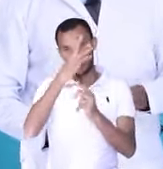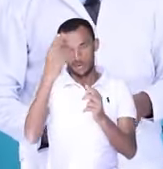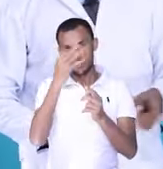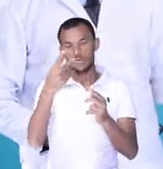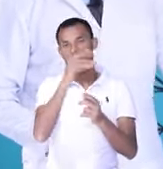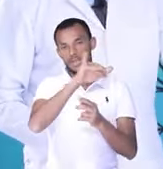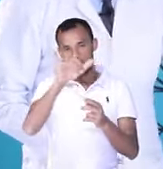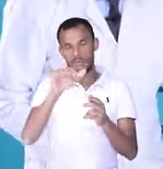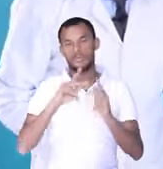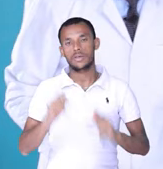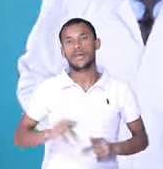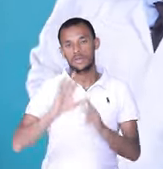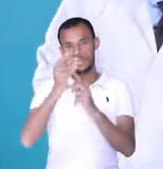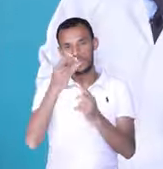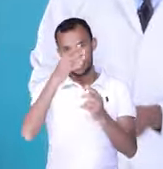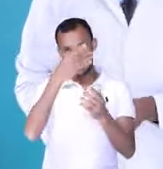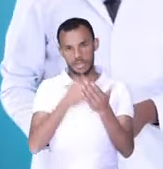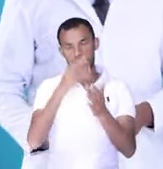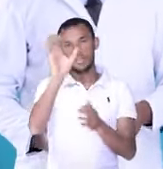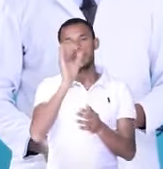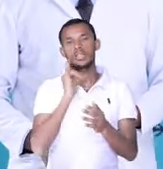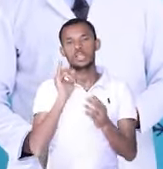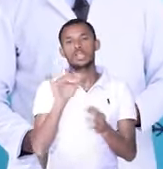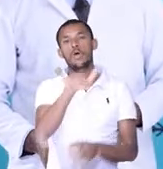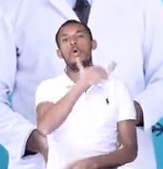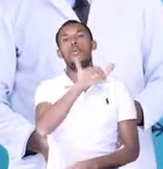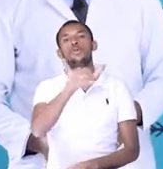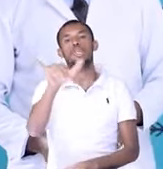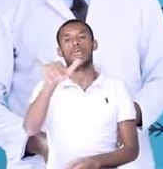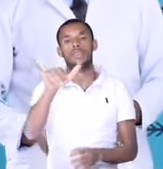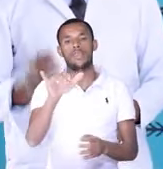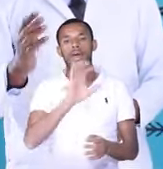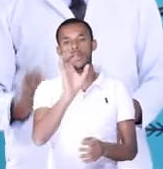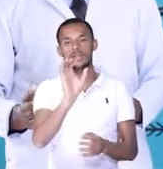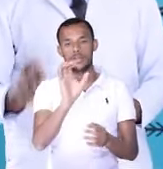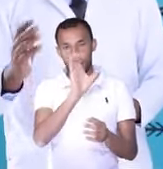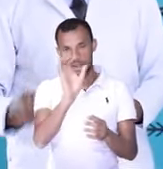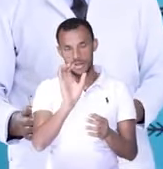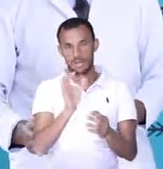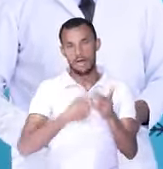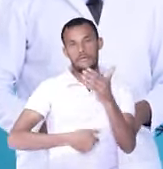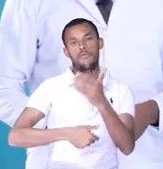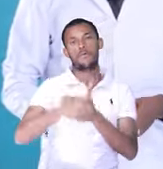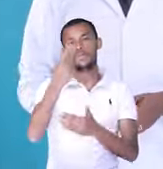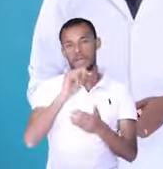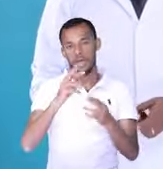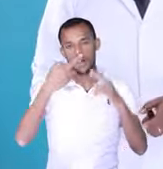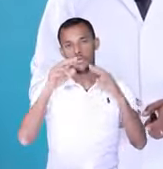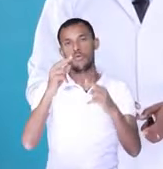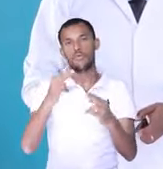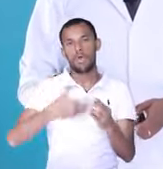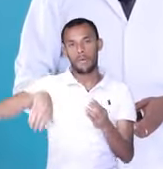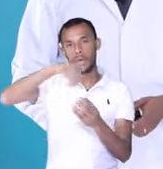same physical state, this catalyst is homogeneous catalyst. Therefore, catalysts affect the rates of